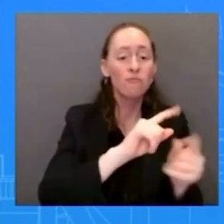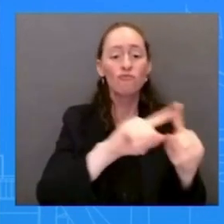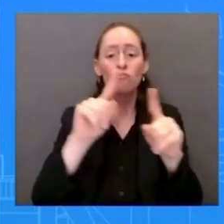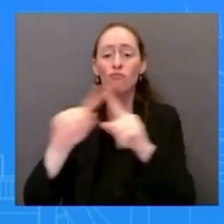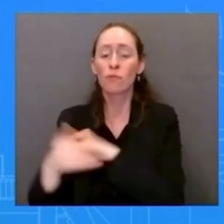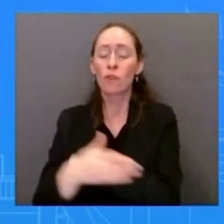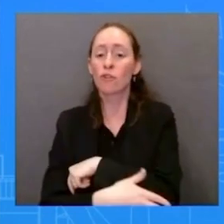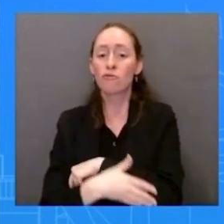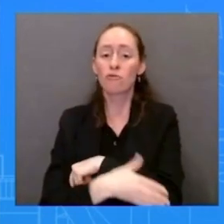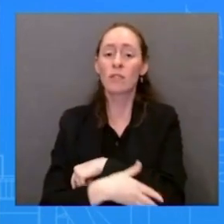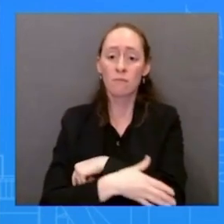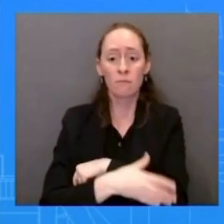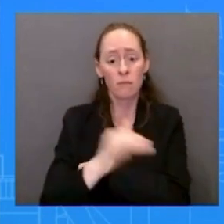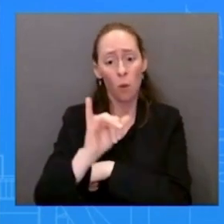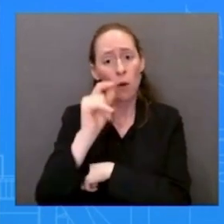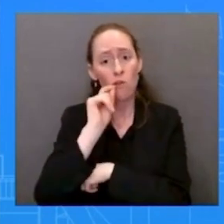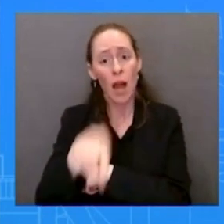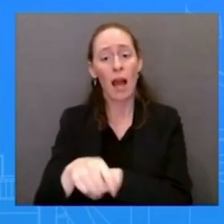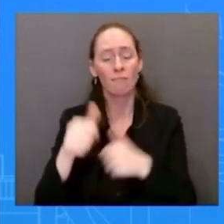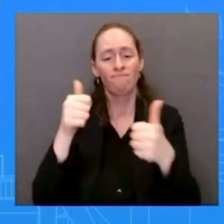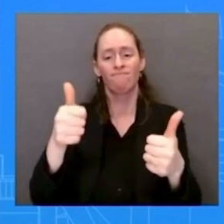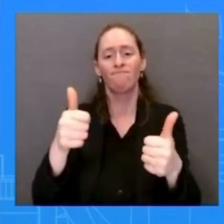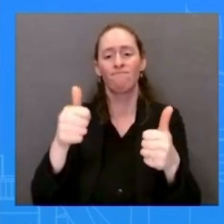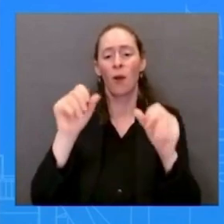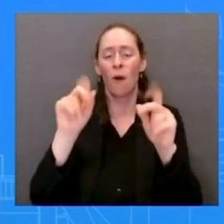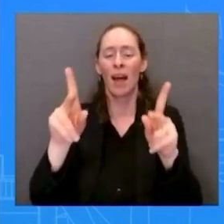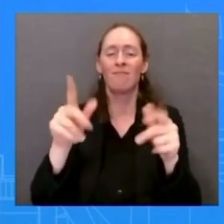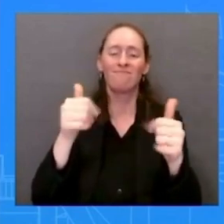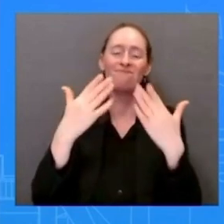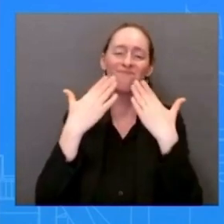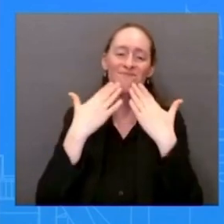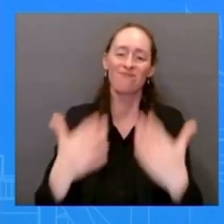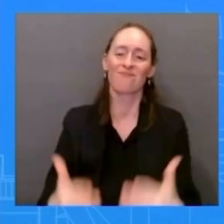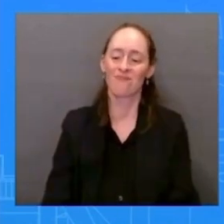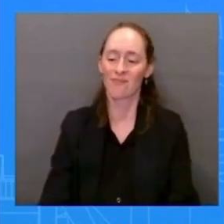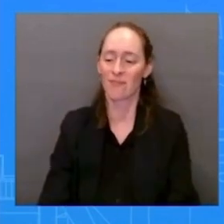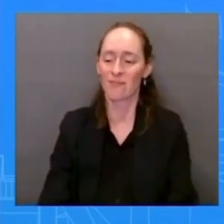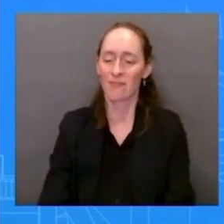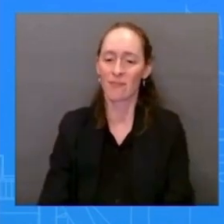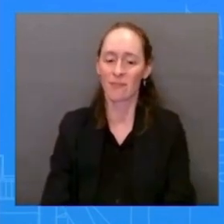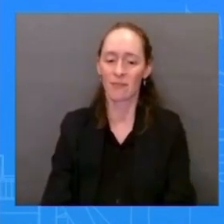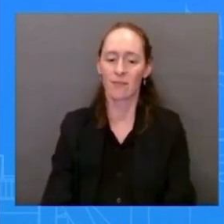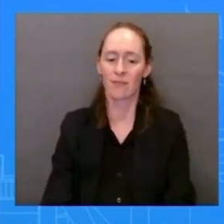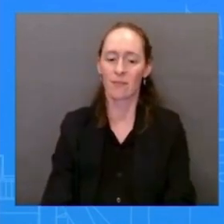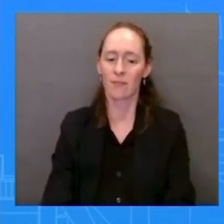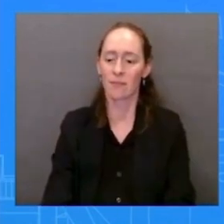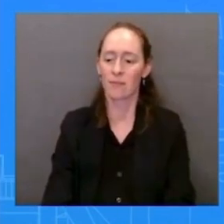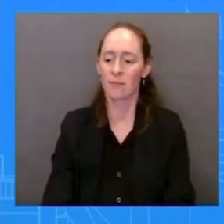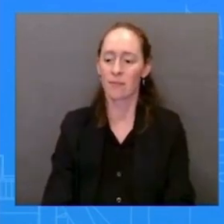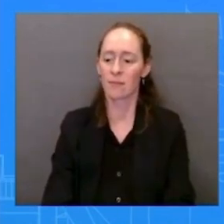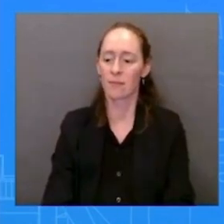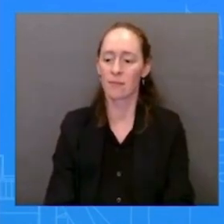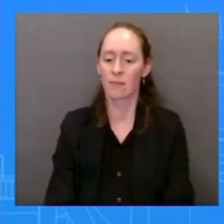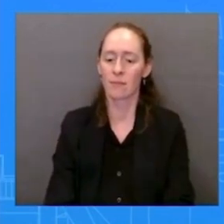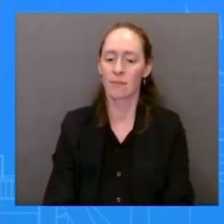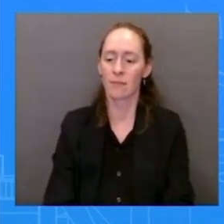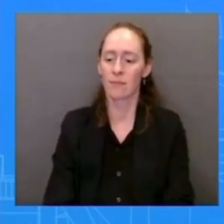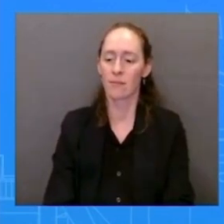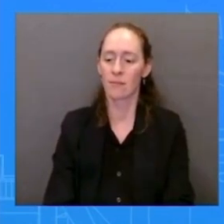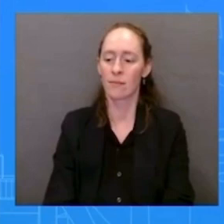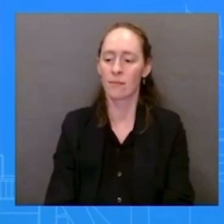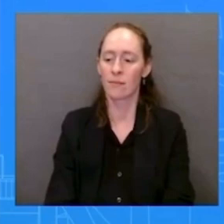with the Ukrainians. All right, thank you, ma'am. I appreciate it. Thanks, guys. Thank you. Thanks, John. Stay dry. All